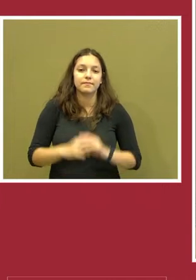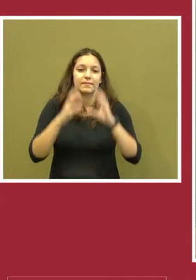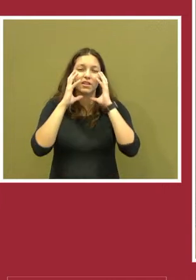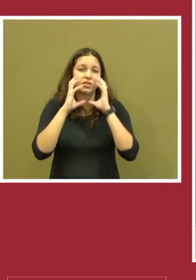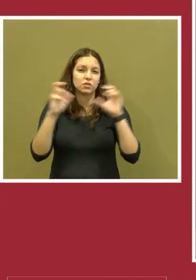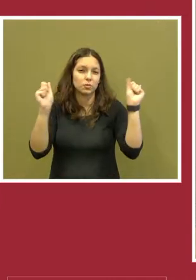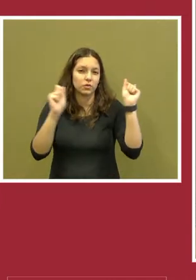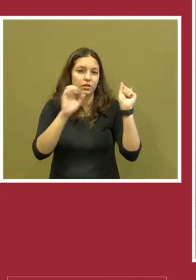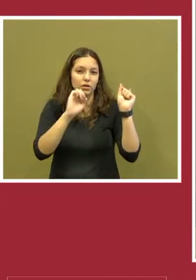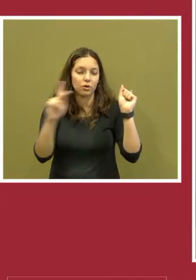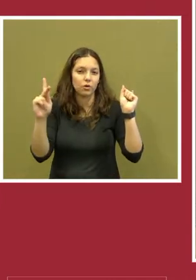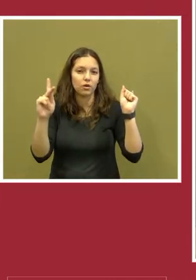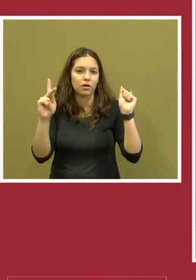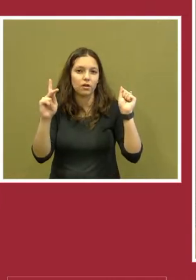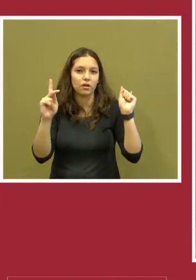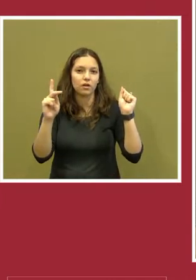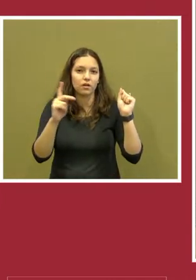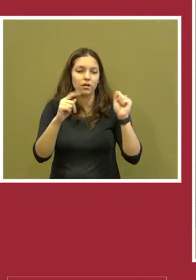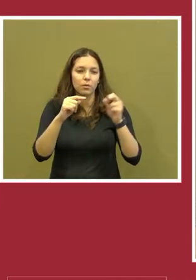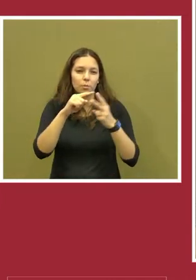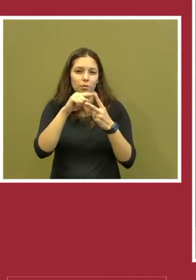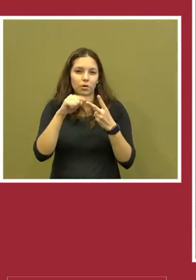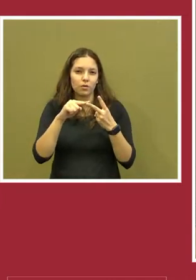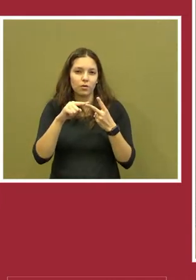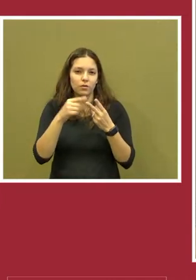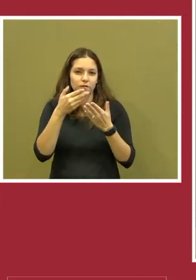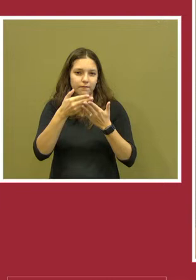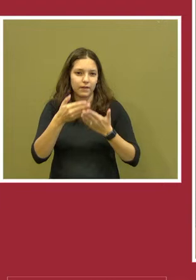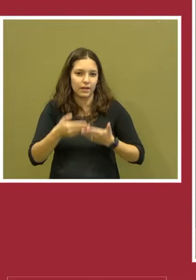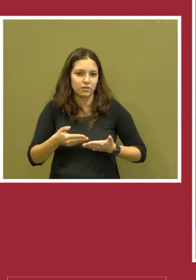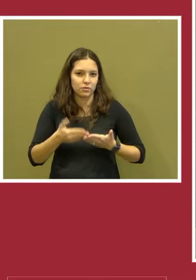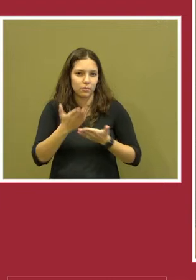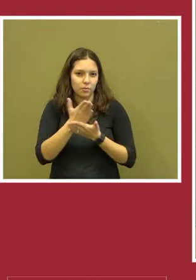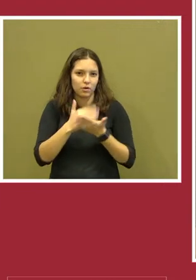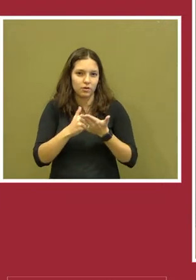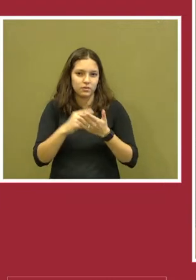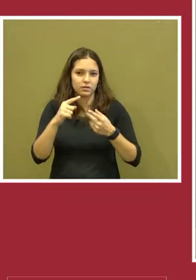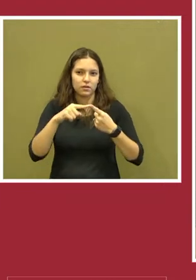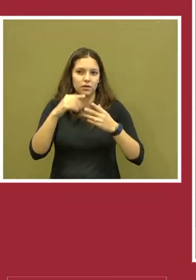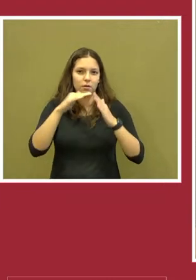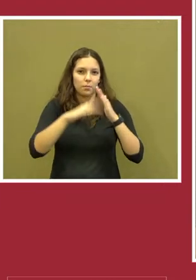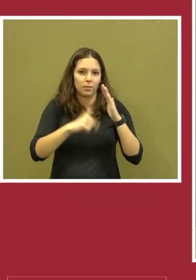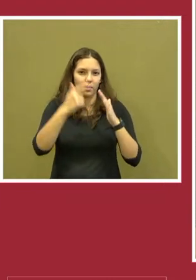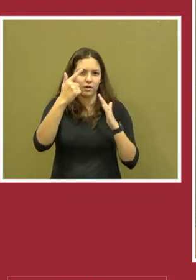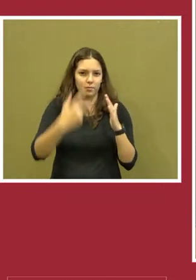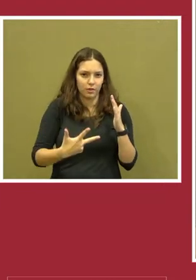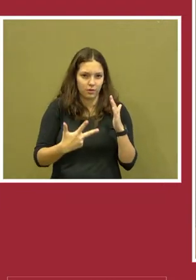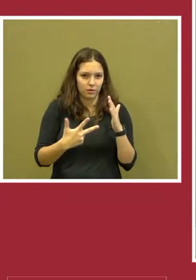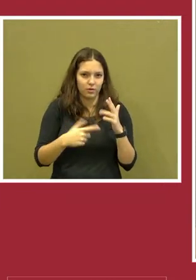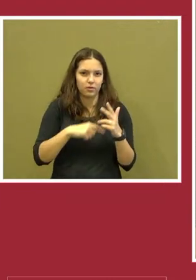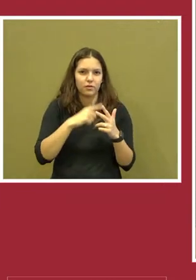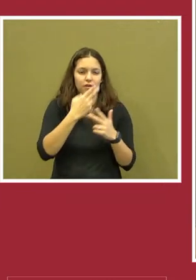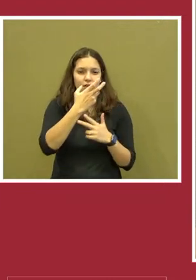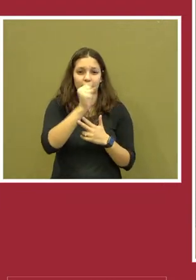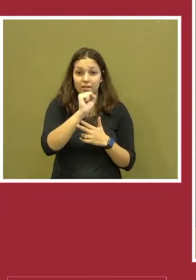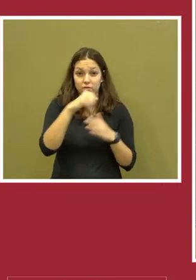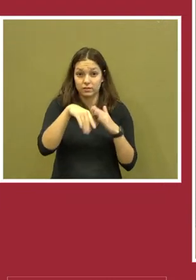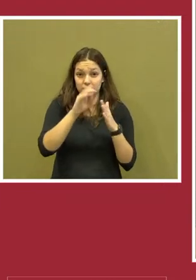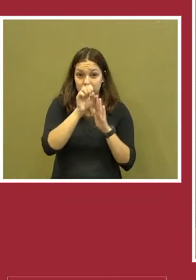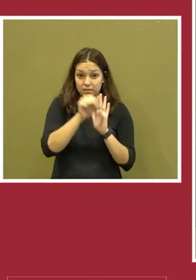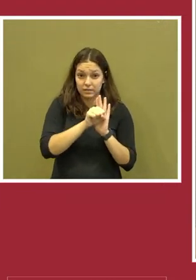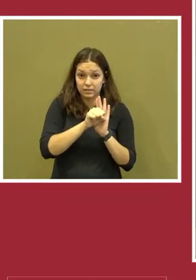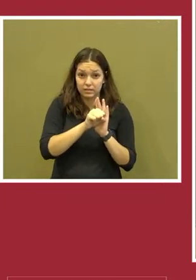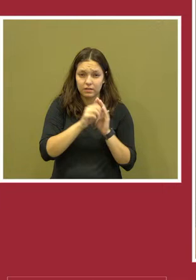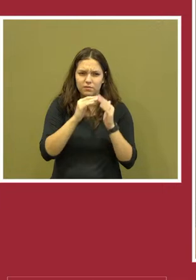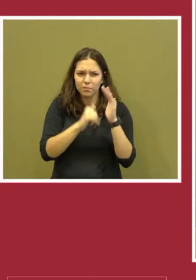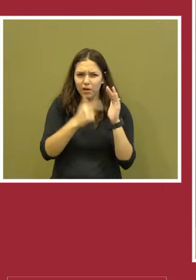Superintendent Cook, are both of those factual pieces, the bottom third of high schools in the state, well, really, is the